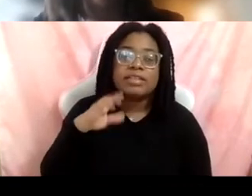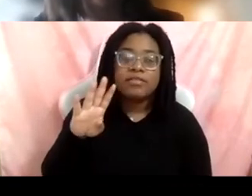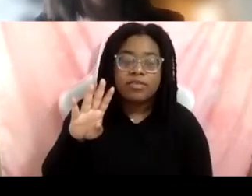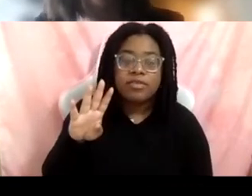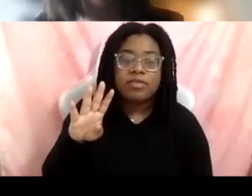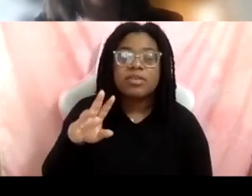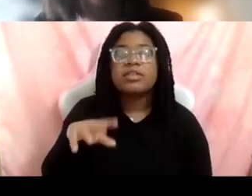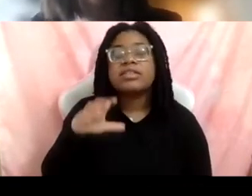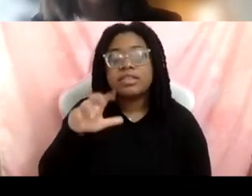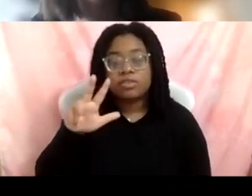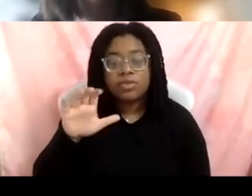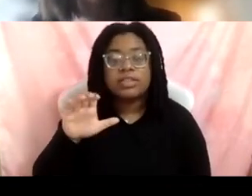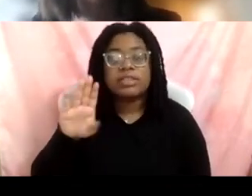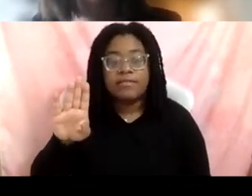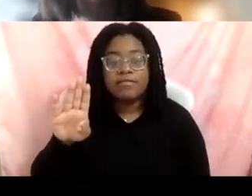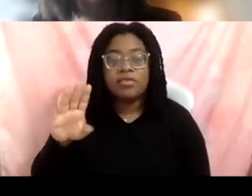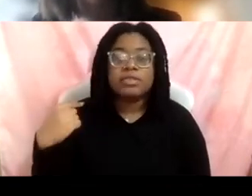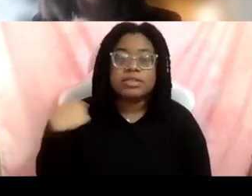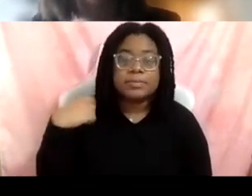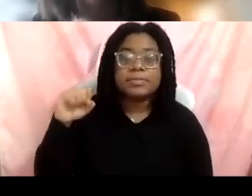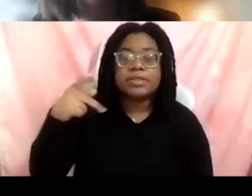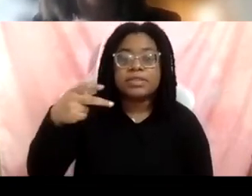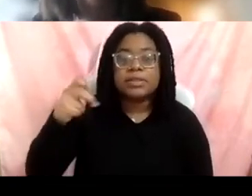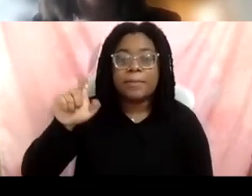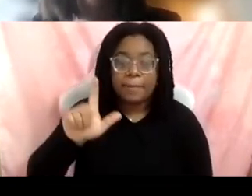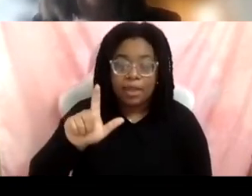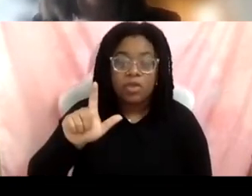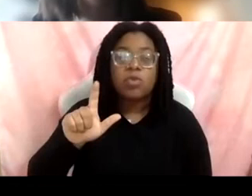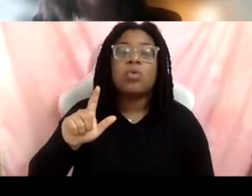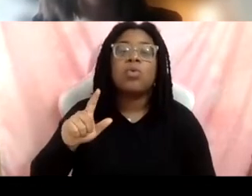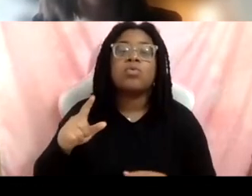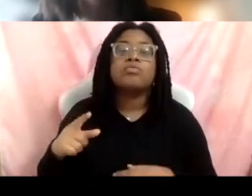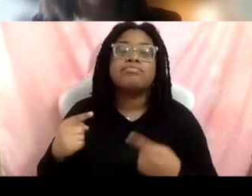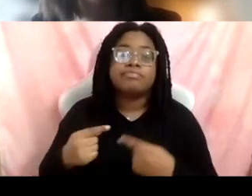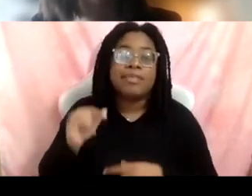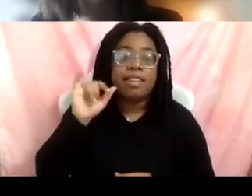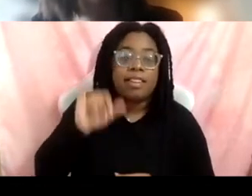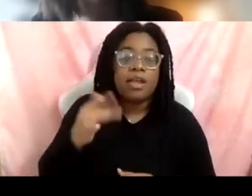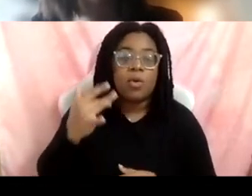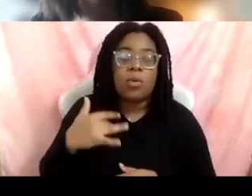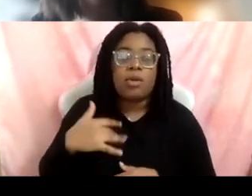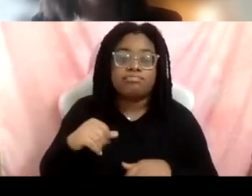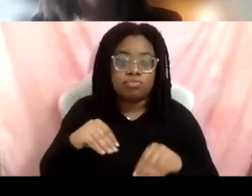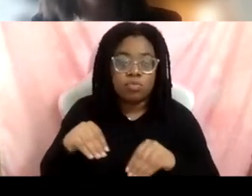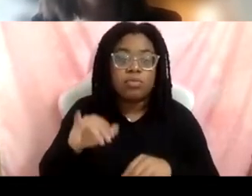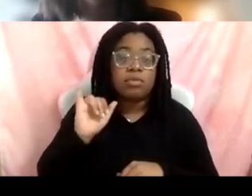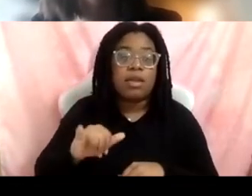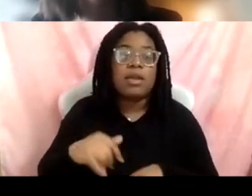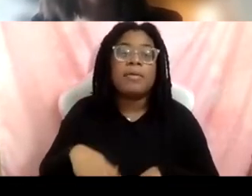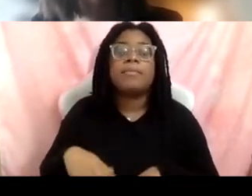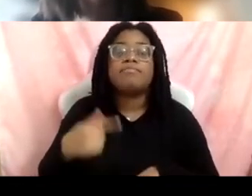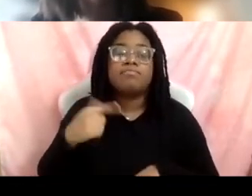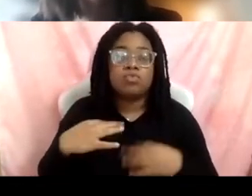C3, C4 spinal cord injury, which is causing me to spasm and shake. And I'm wearing a light green hoodie